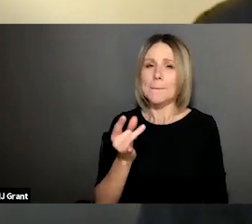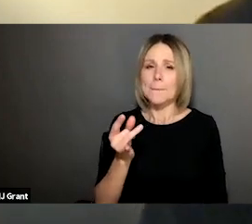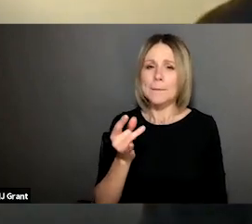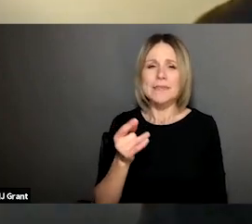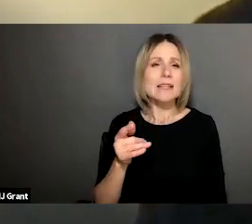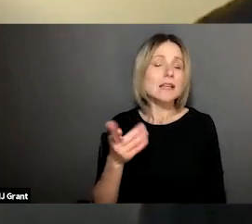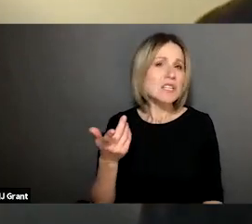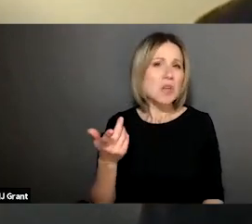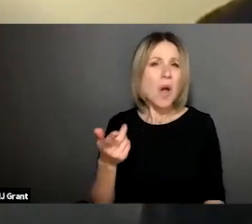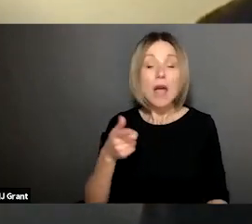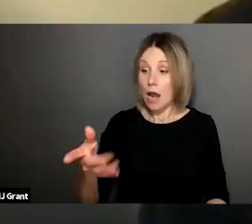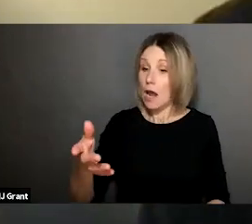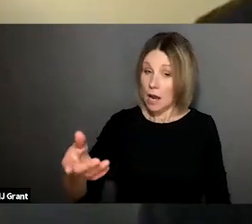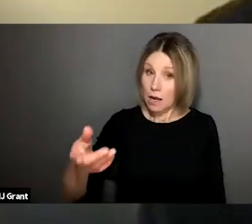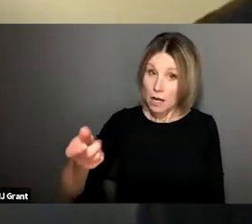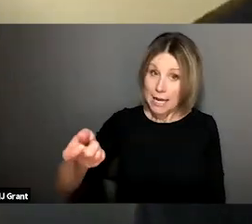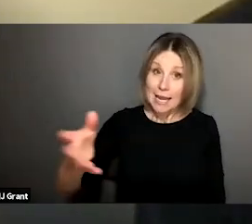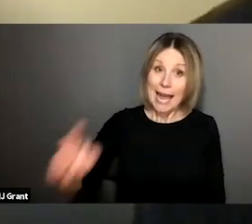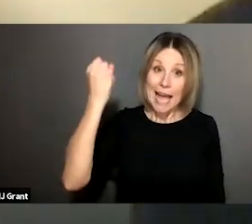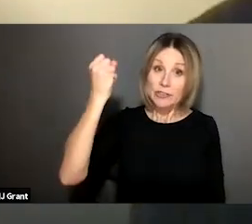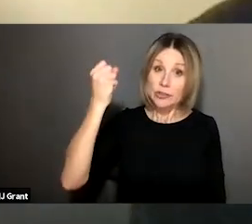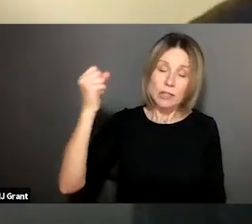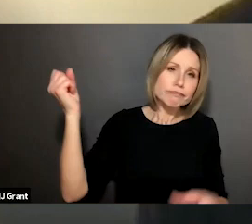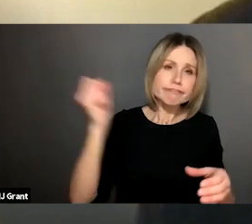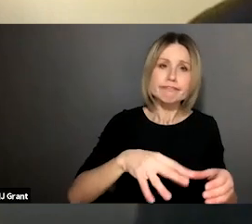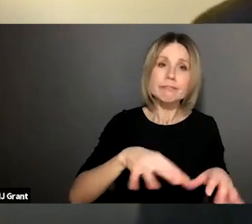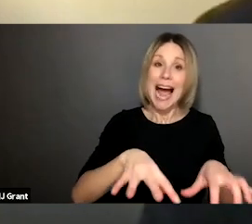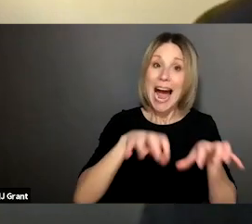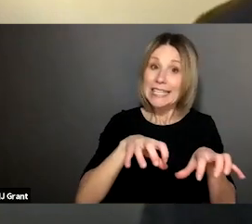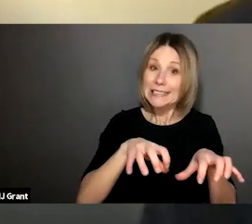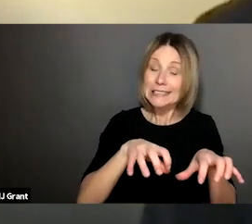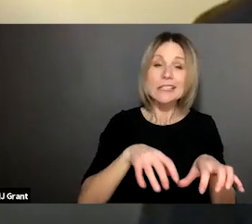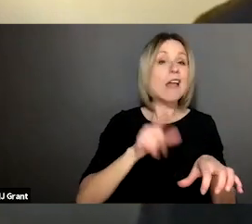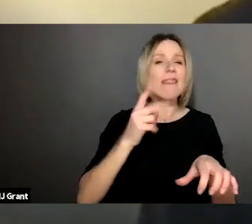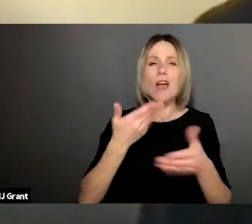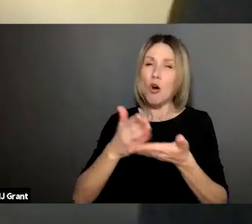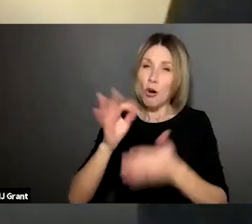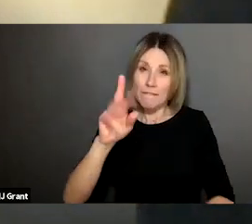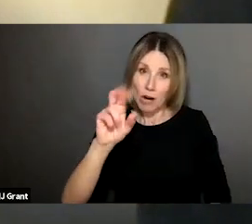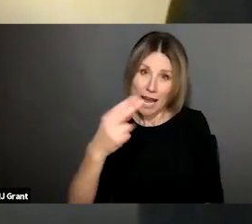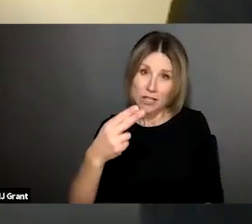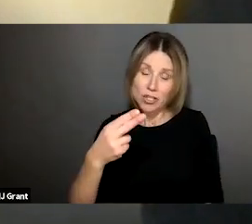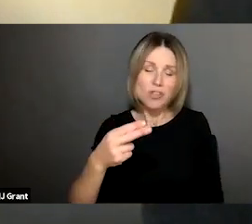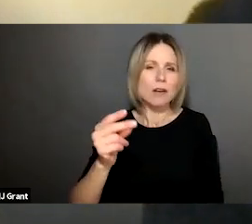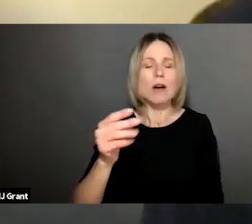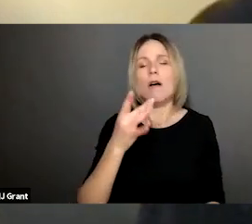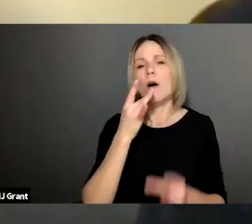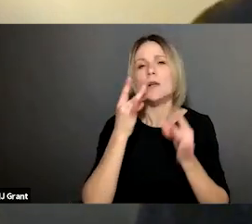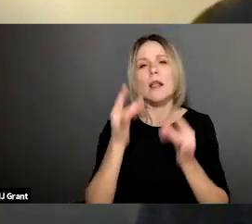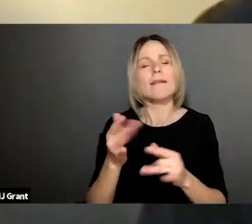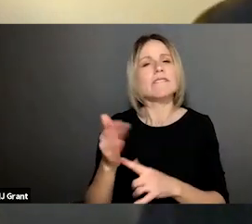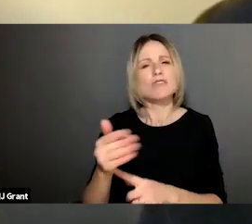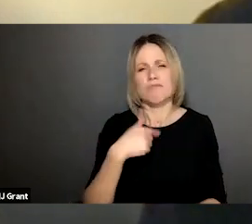them iced and get them into the pan right away, that's a delicious fish. And absolutely. I eat it, you know, I'll eat it